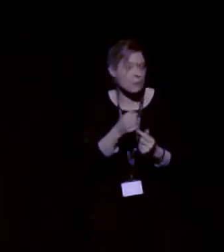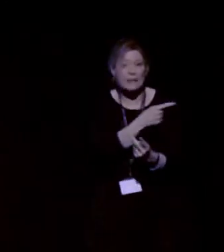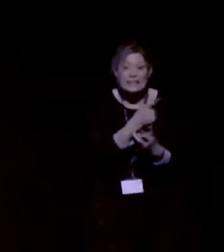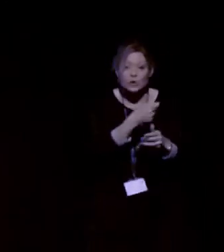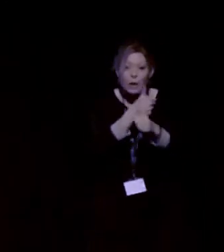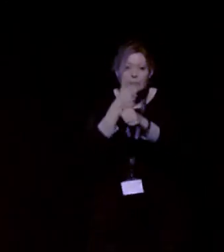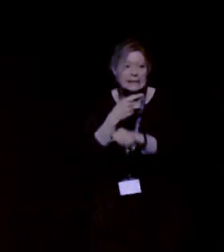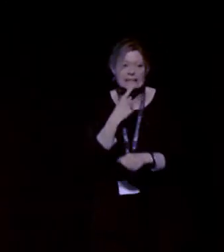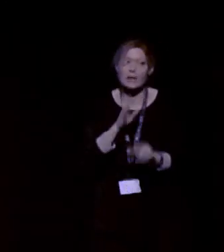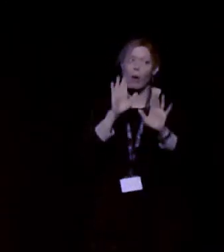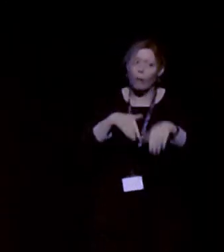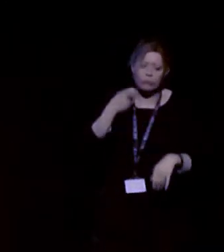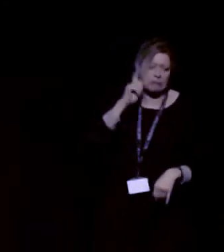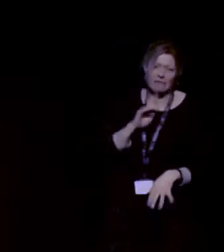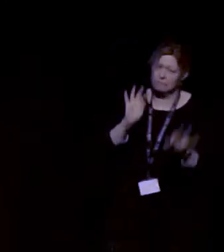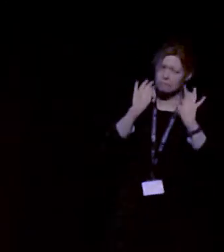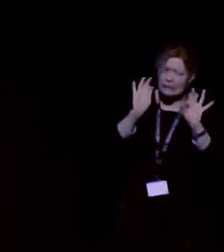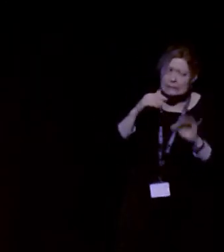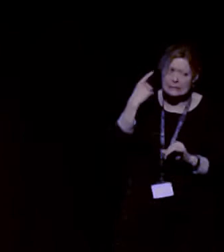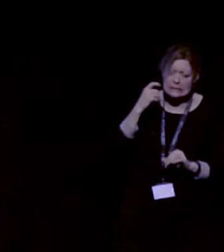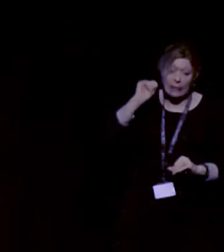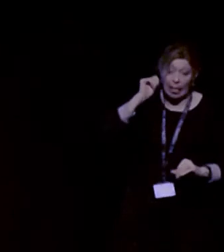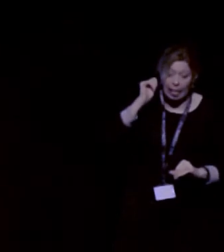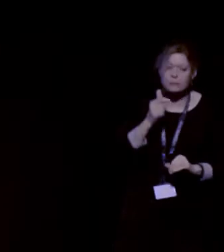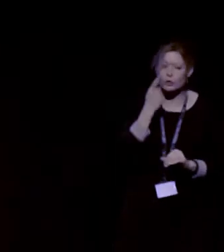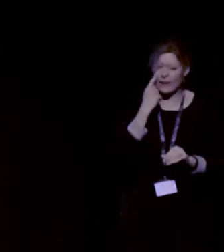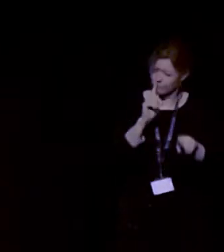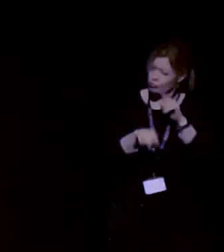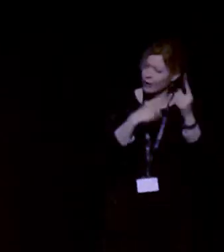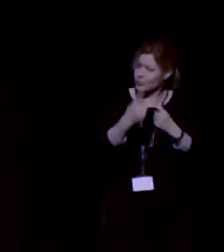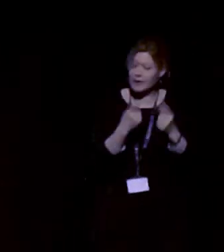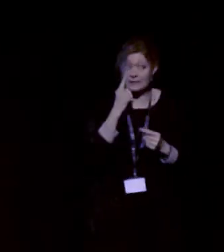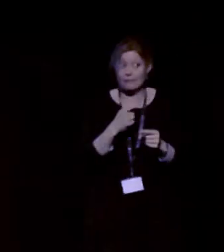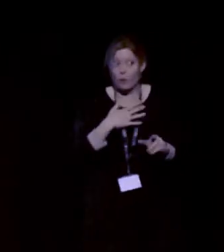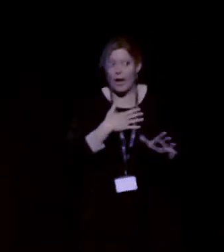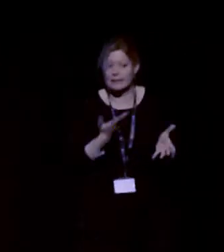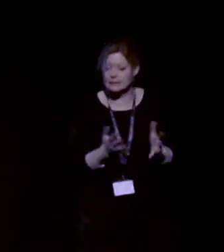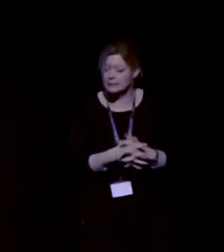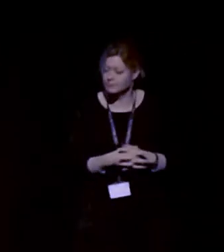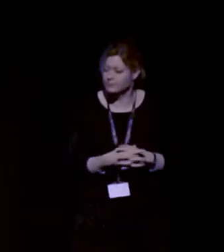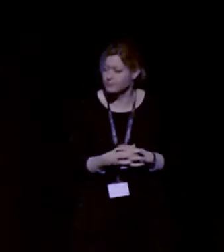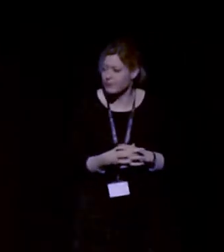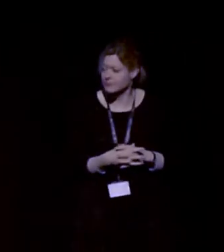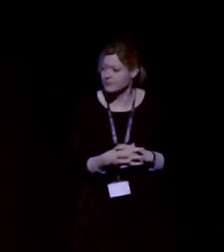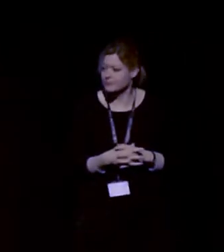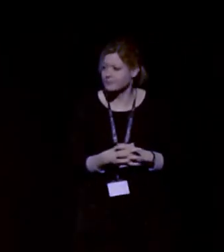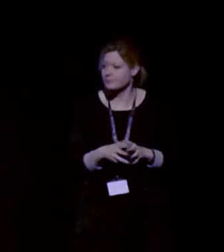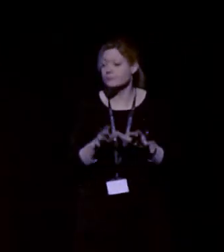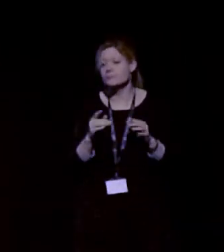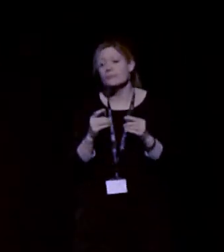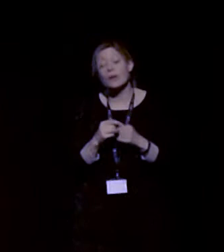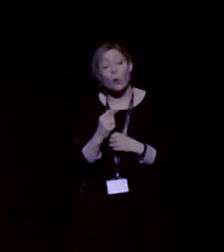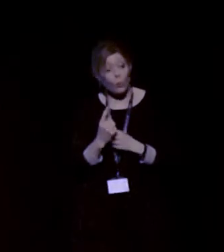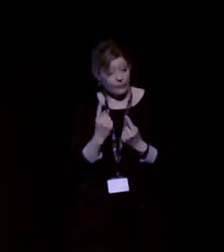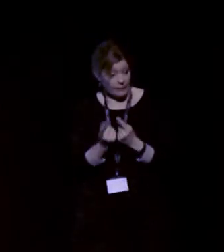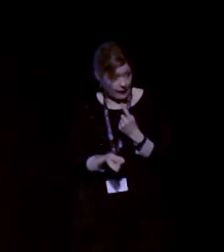great sounds, and you can try them and see. Now, one thing that's come up is that there